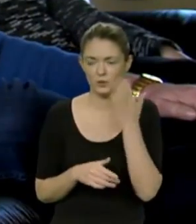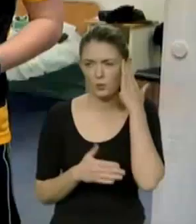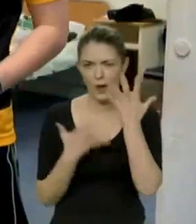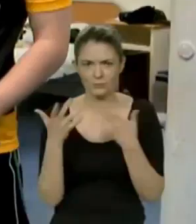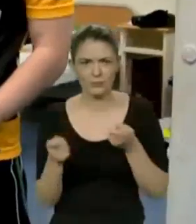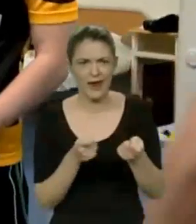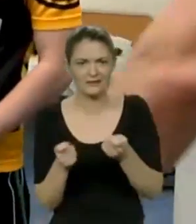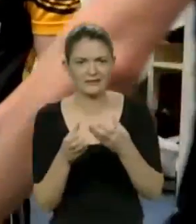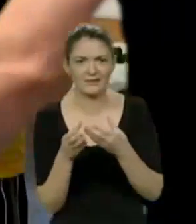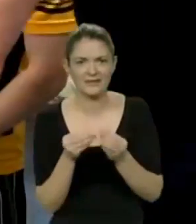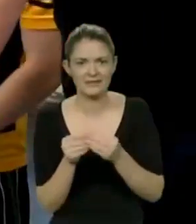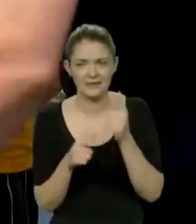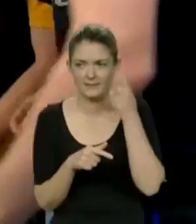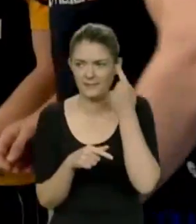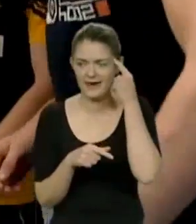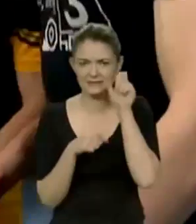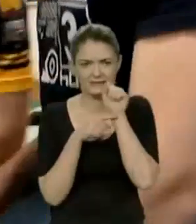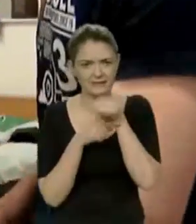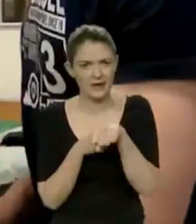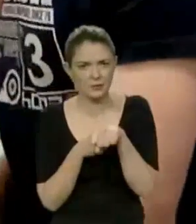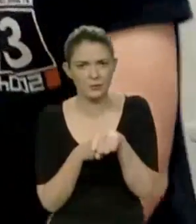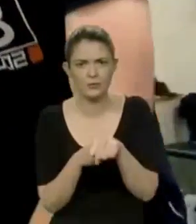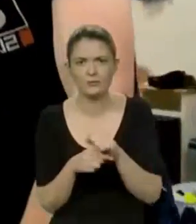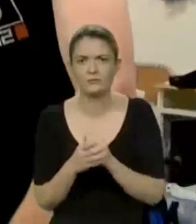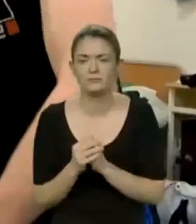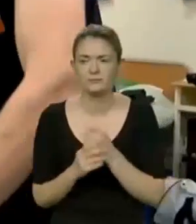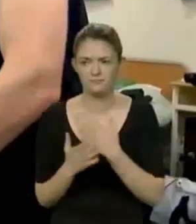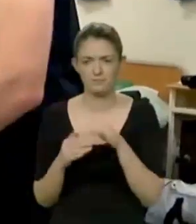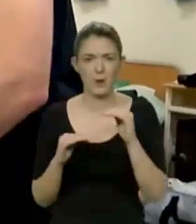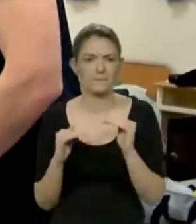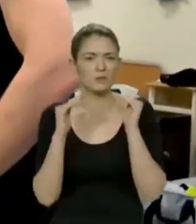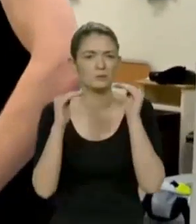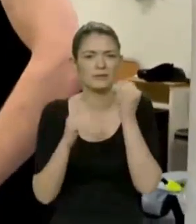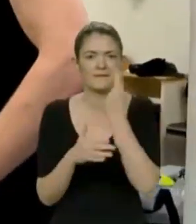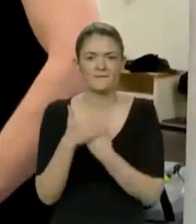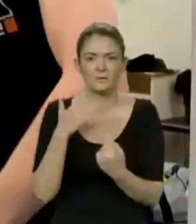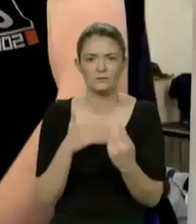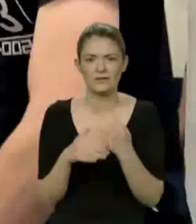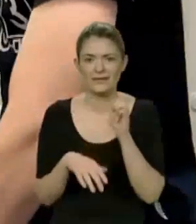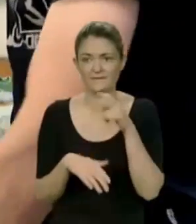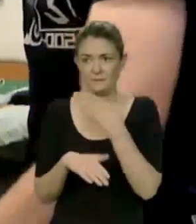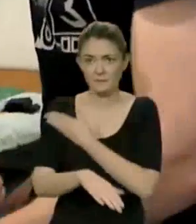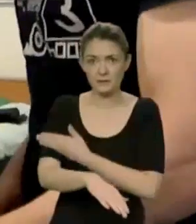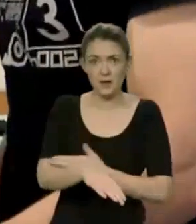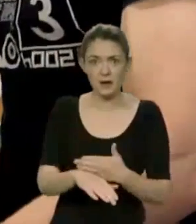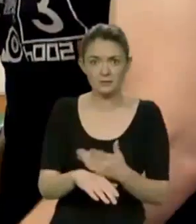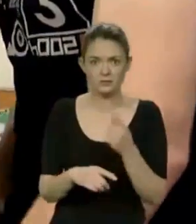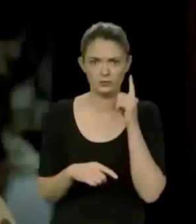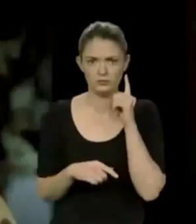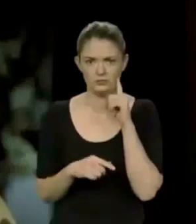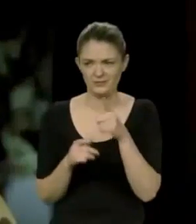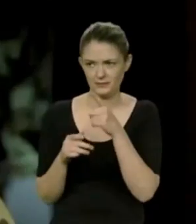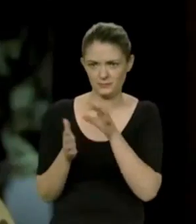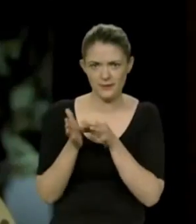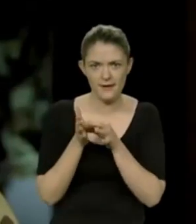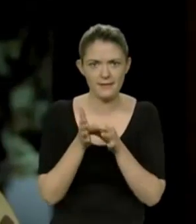in and how to handle things and keep the head down. He was a more mature individual even from the start. They turn to him and they do look